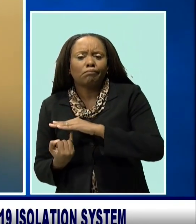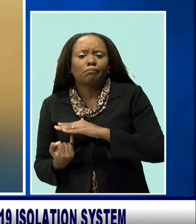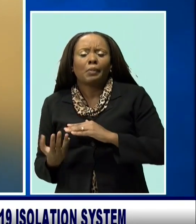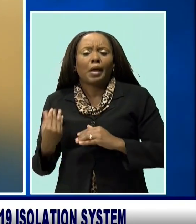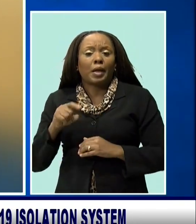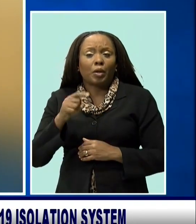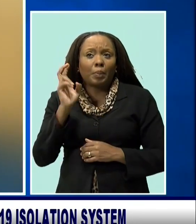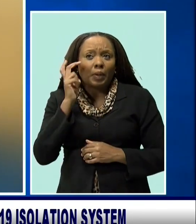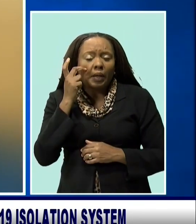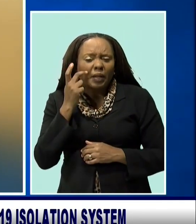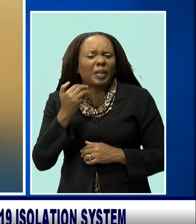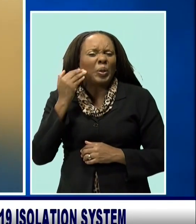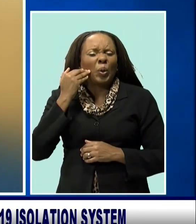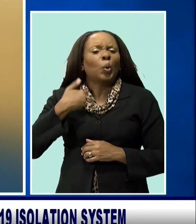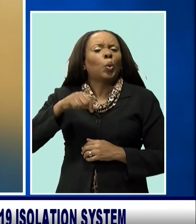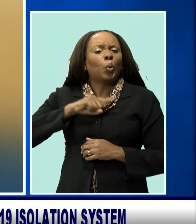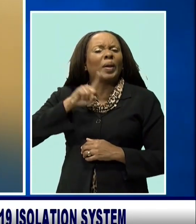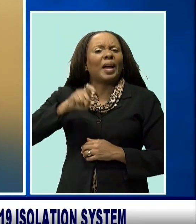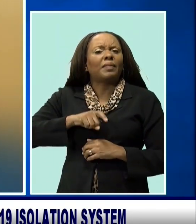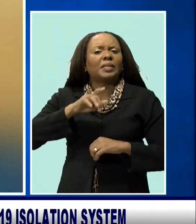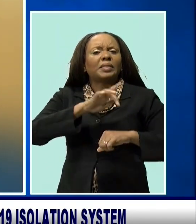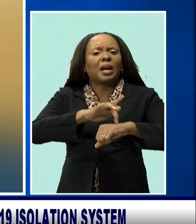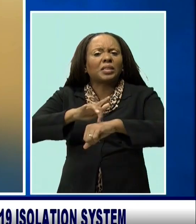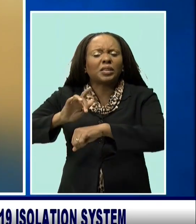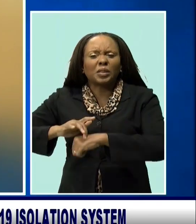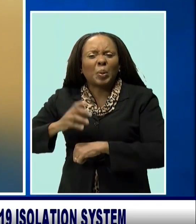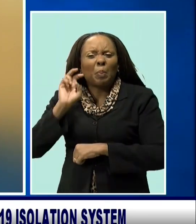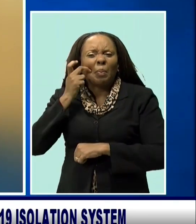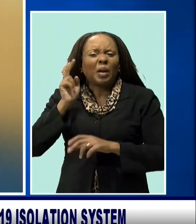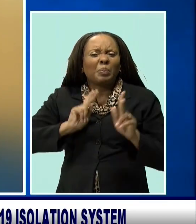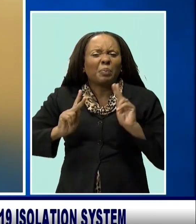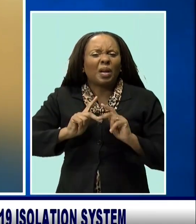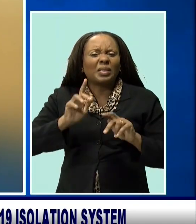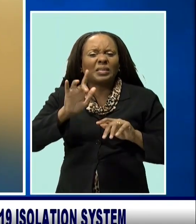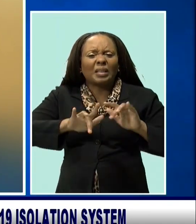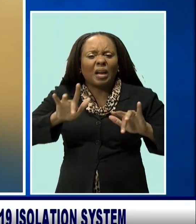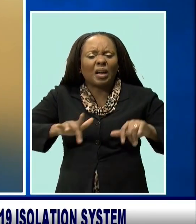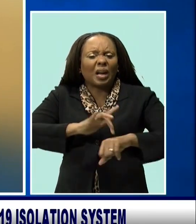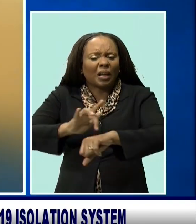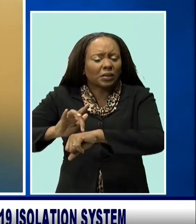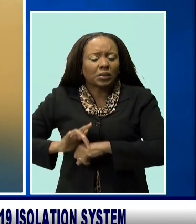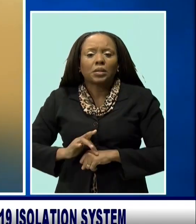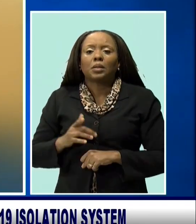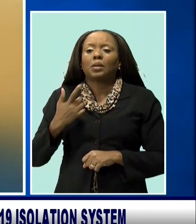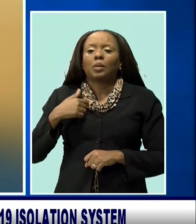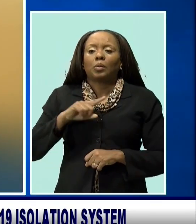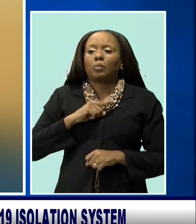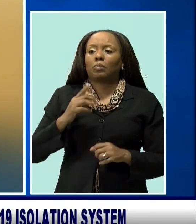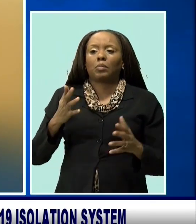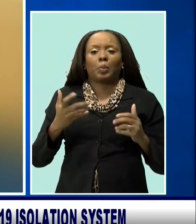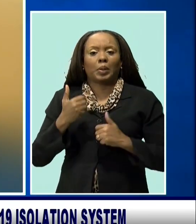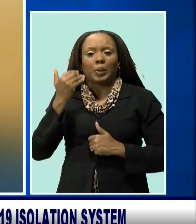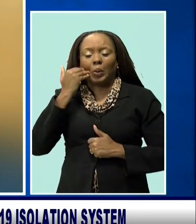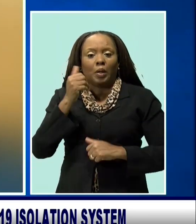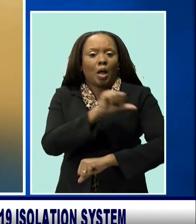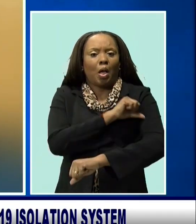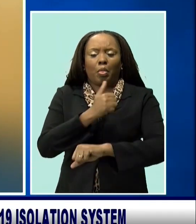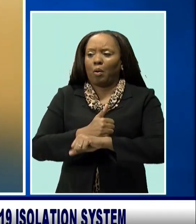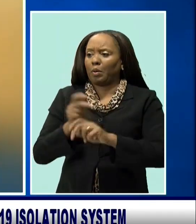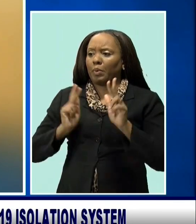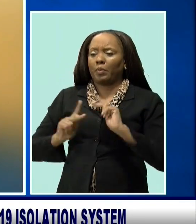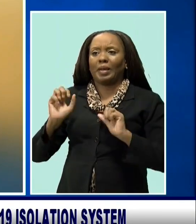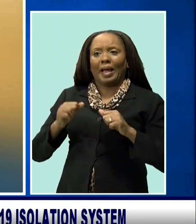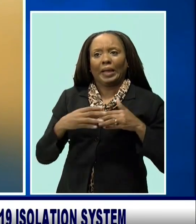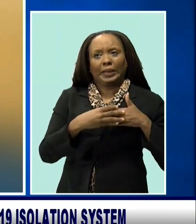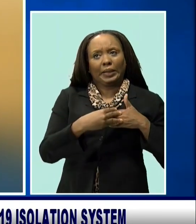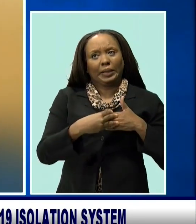a main thing. We would like to know that the authorities will be able to have the sighted guide techniques